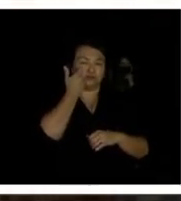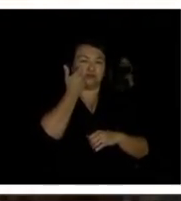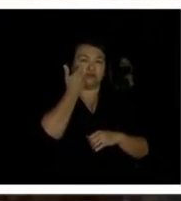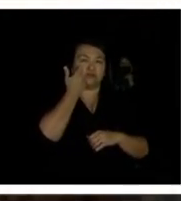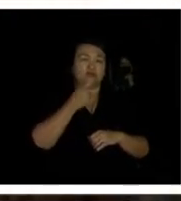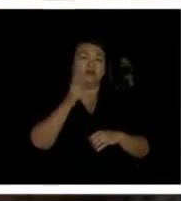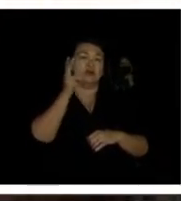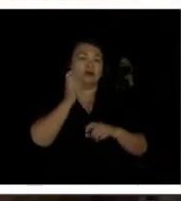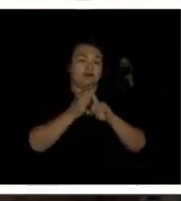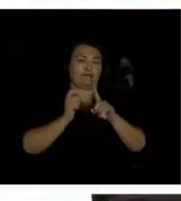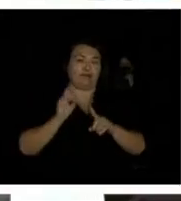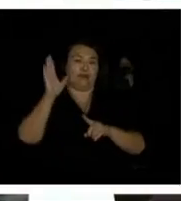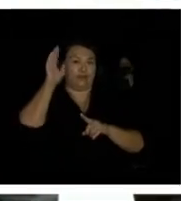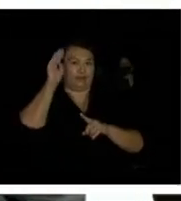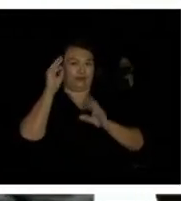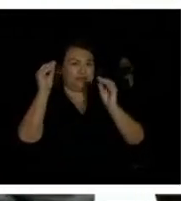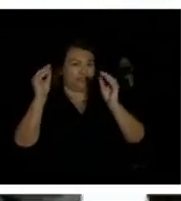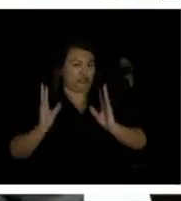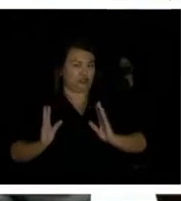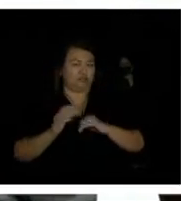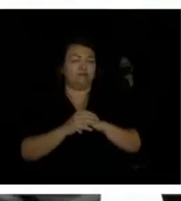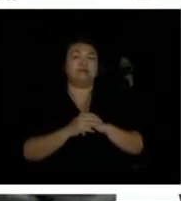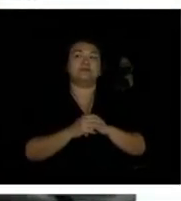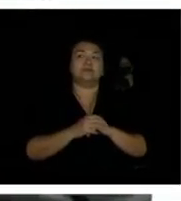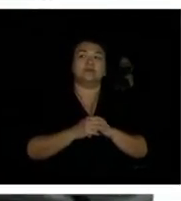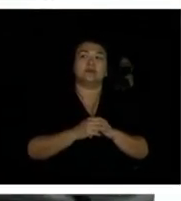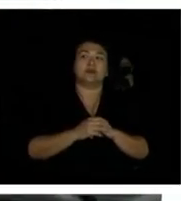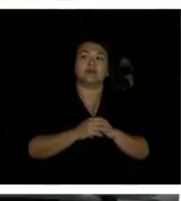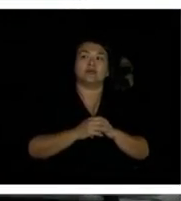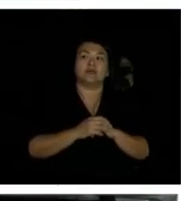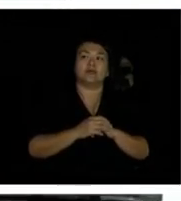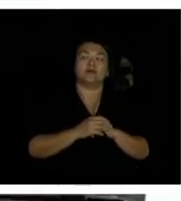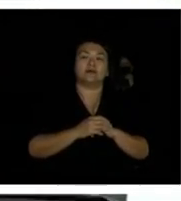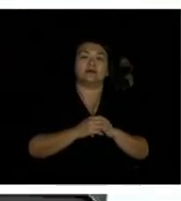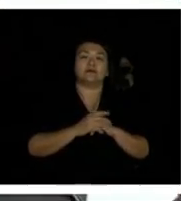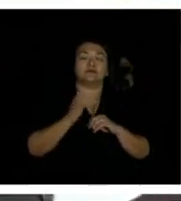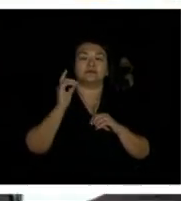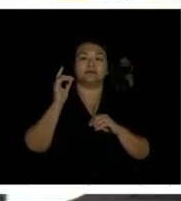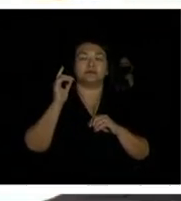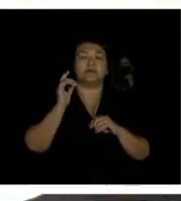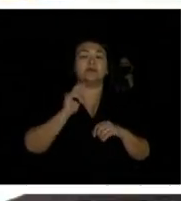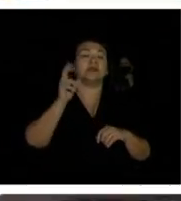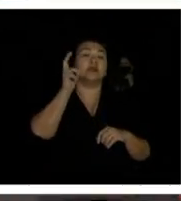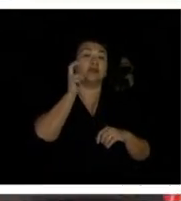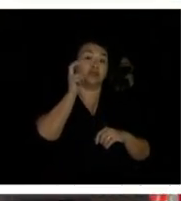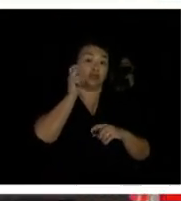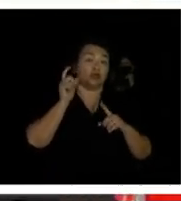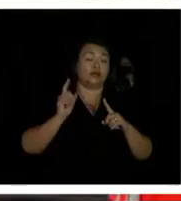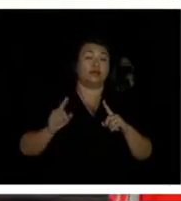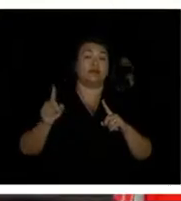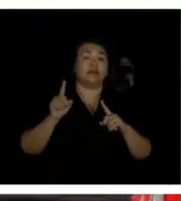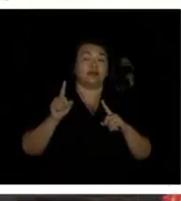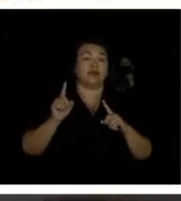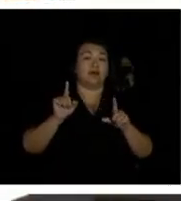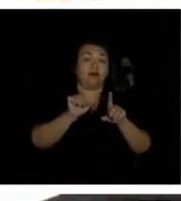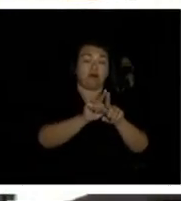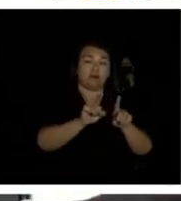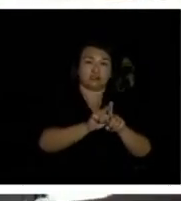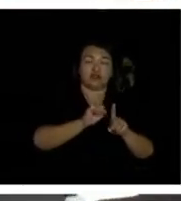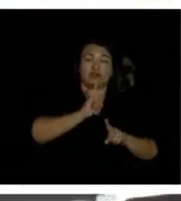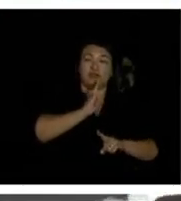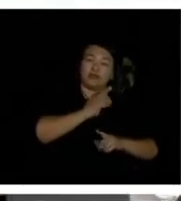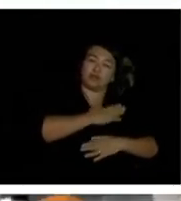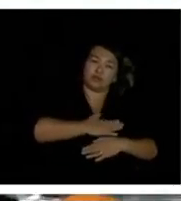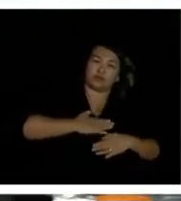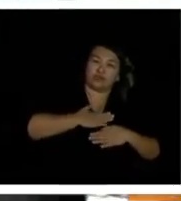from our Burges teacher is that they also really